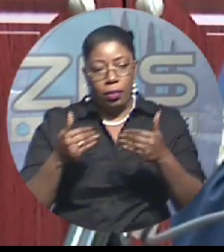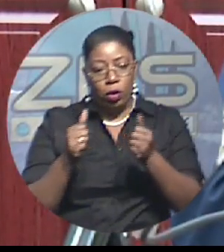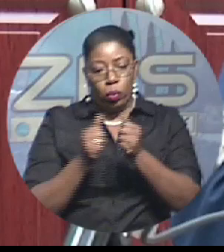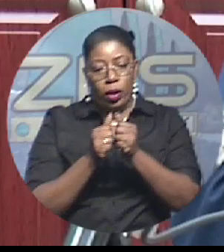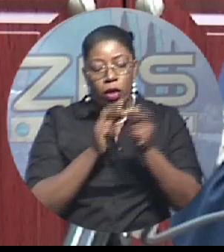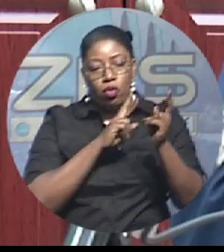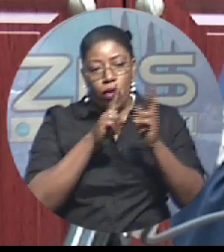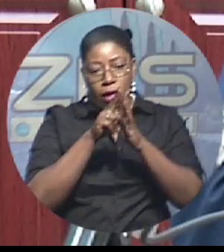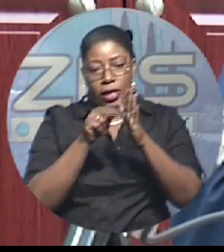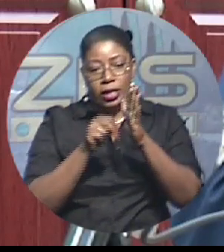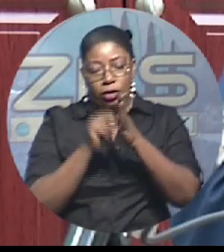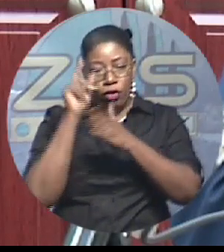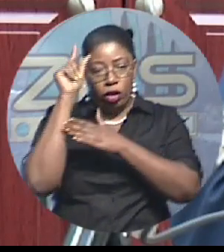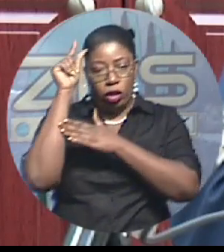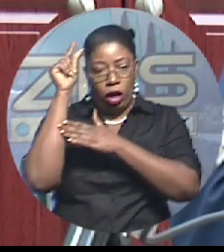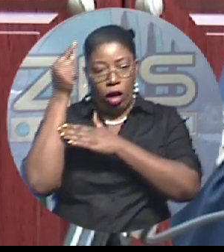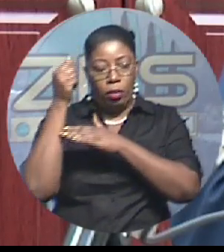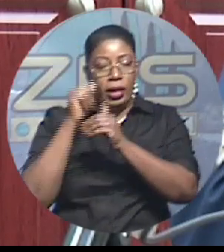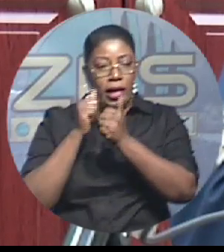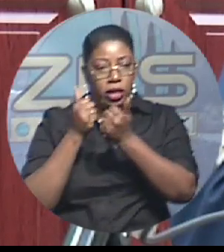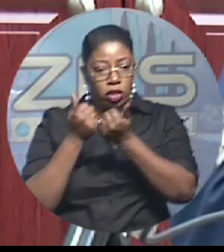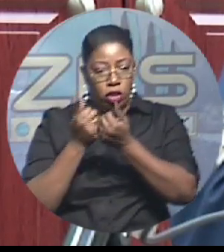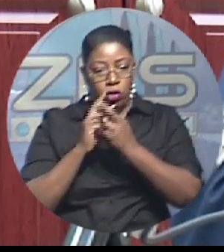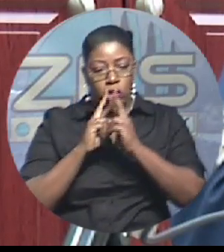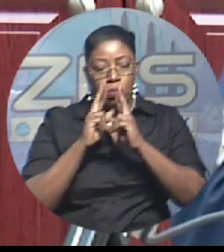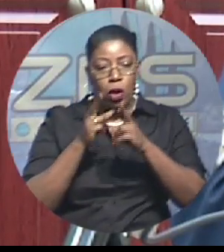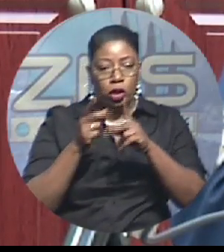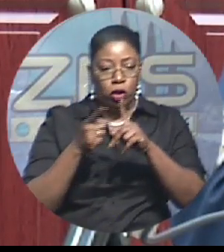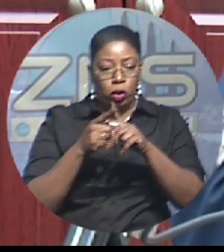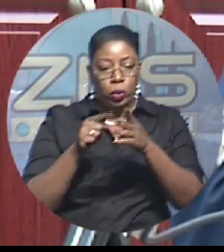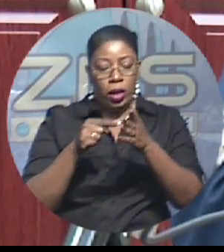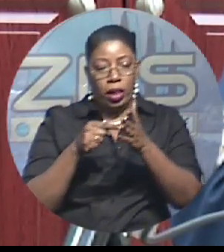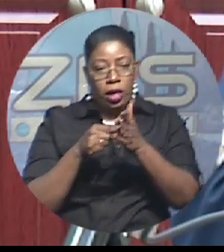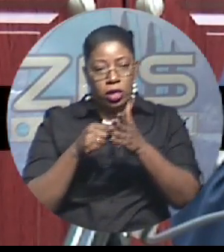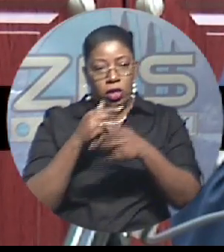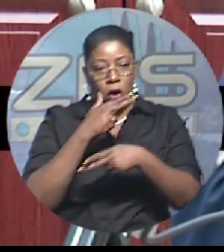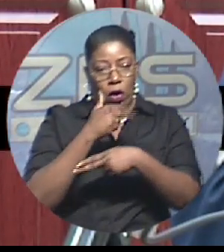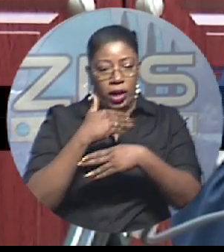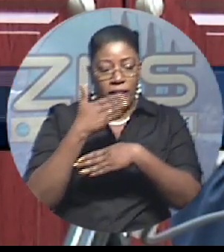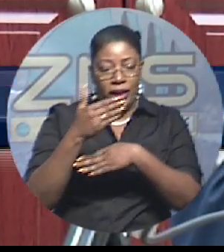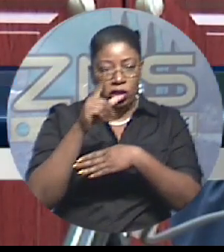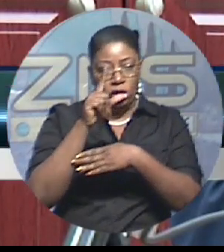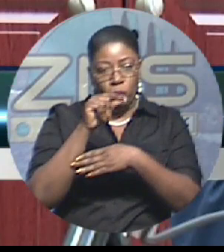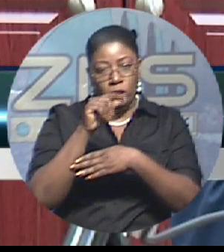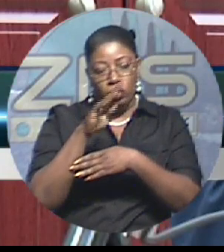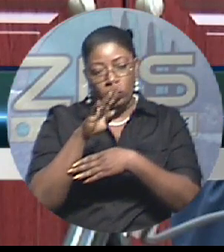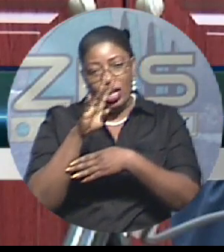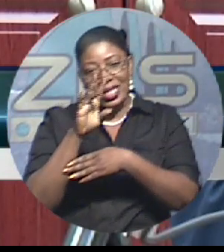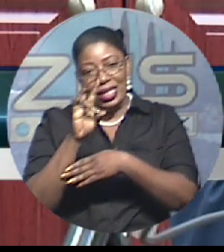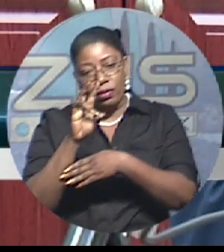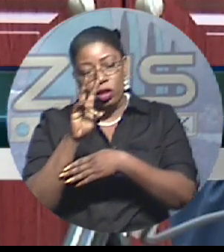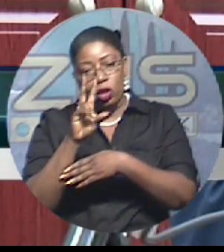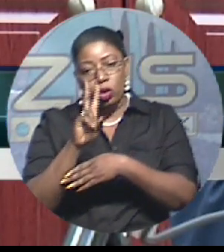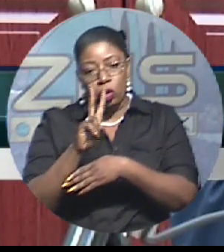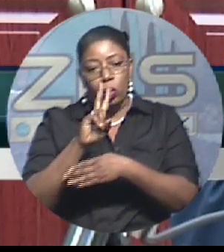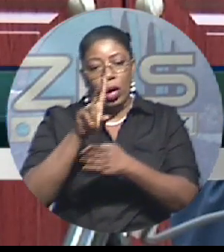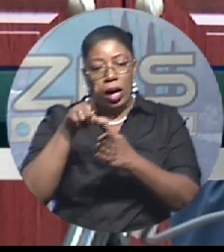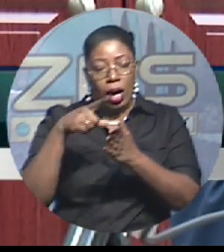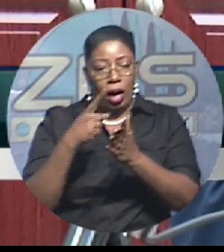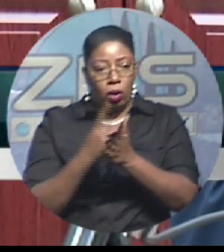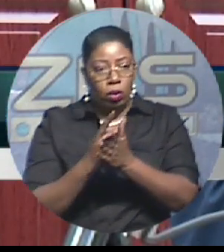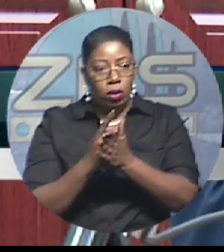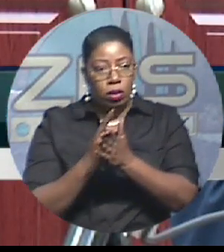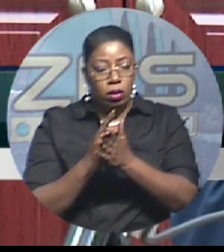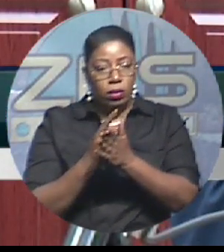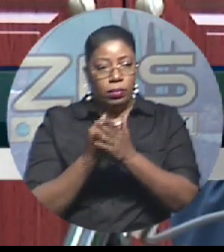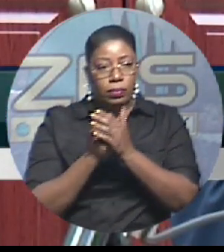government agencies to respond to this approaching hurricane over the course of the next 24 to 72 hours. So I'm pleased with the